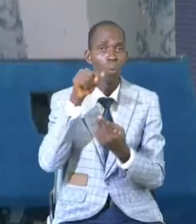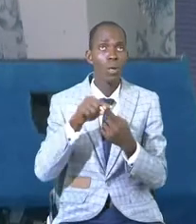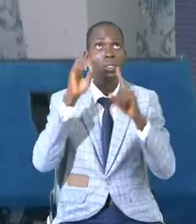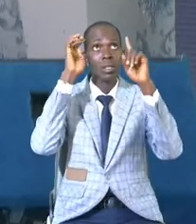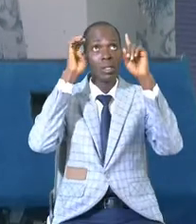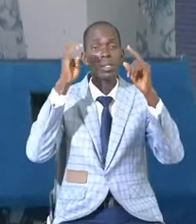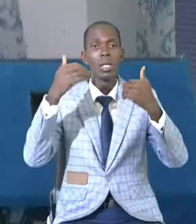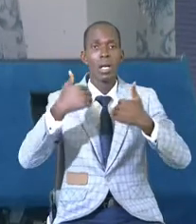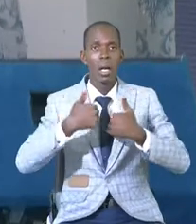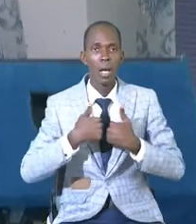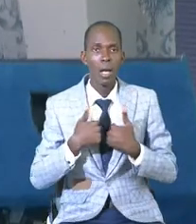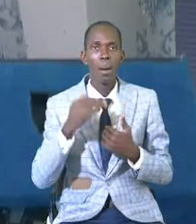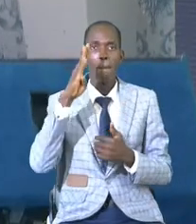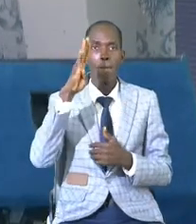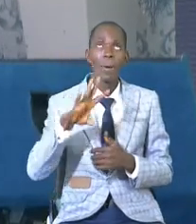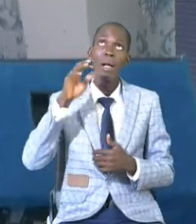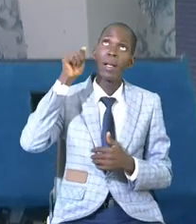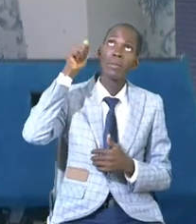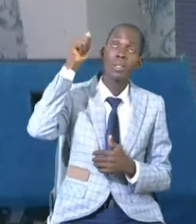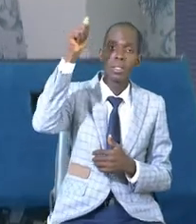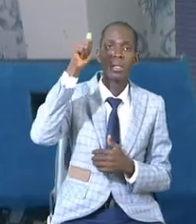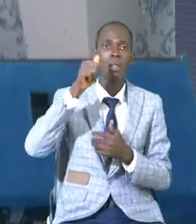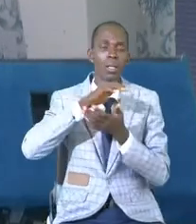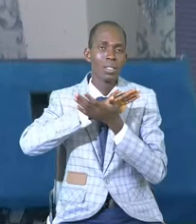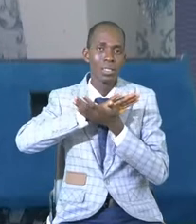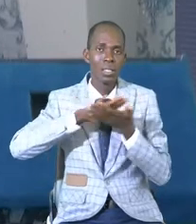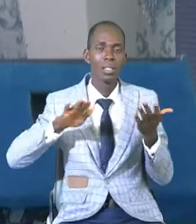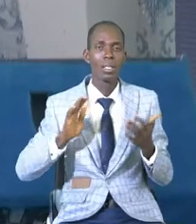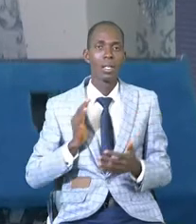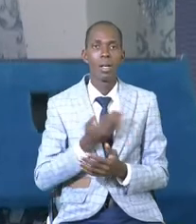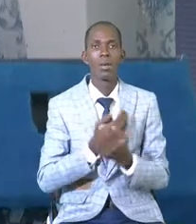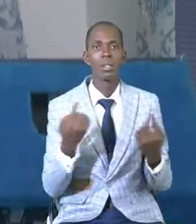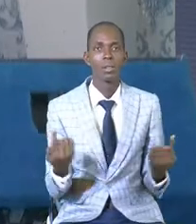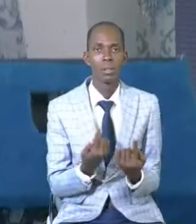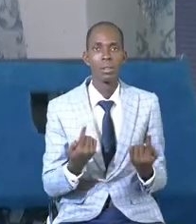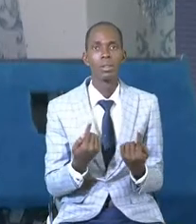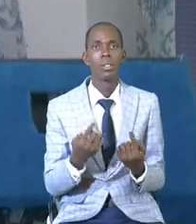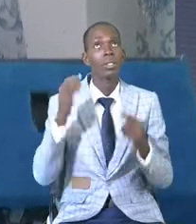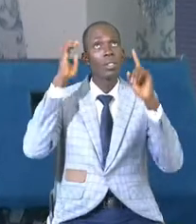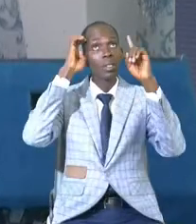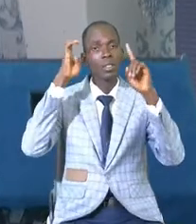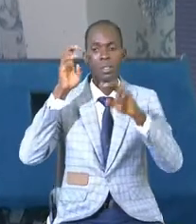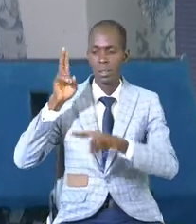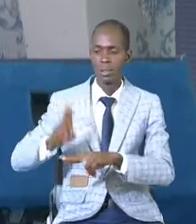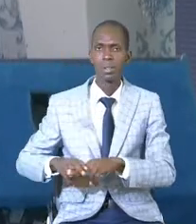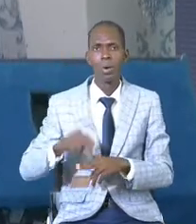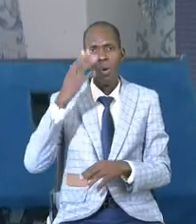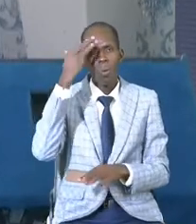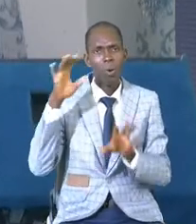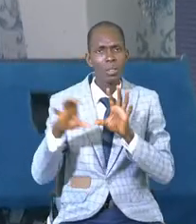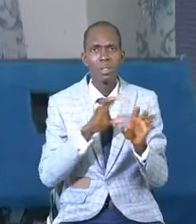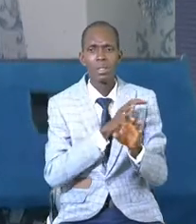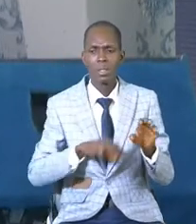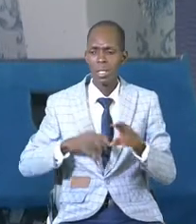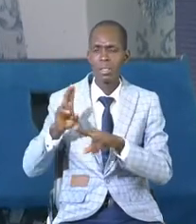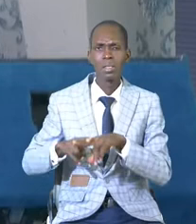by himself purged our sins, he sat down. Why did he sit down? He had completed